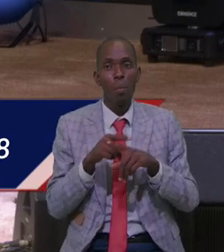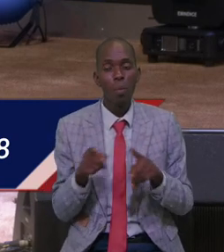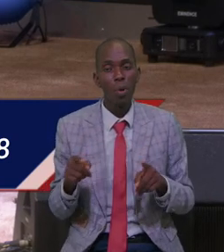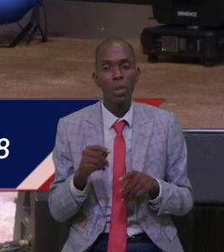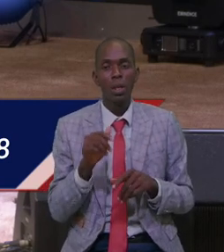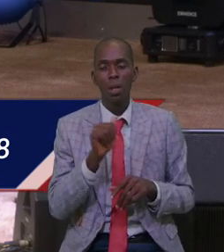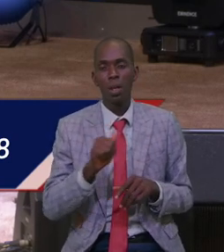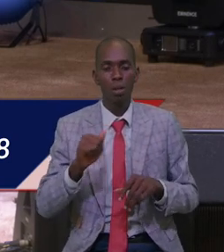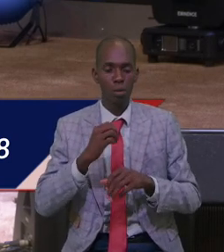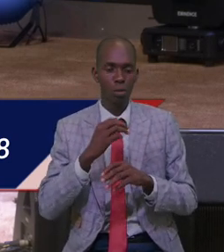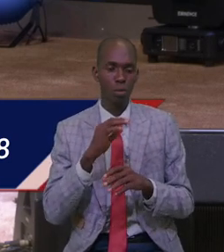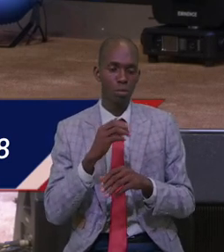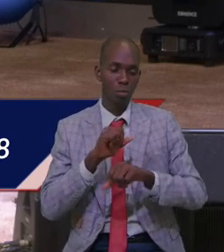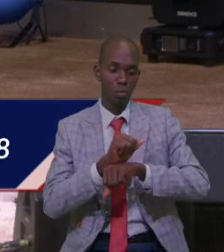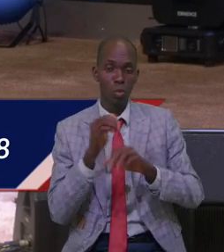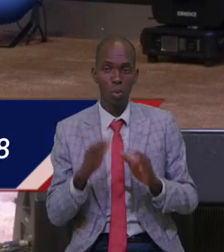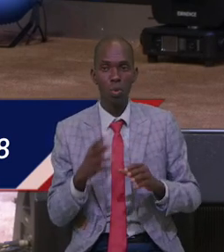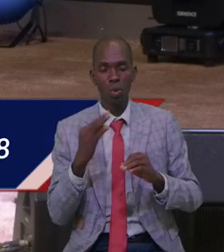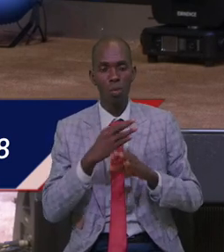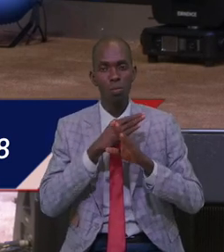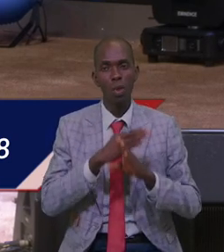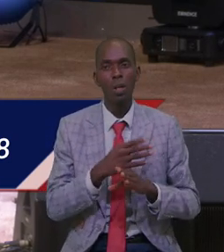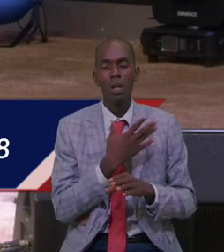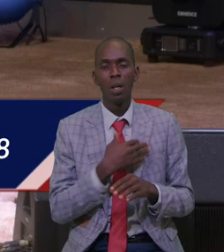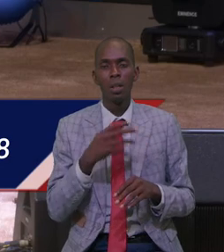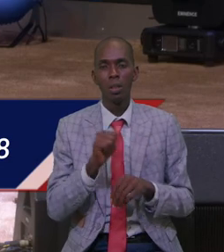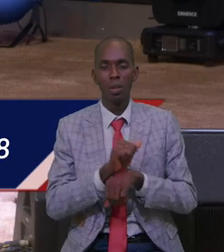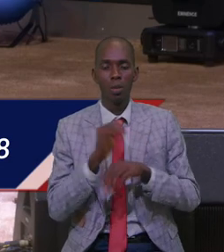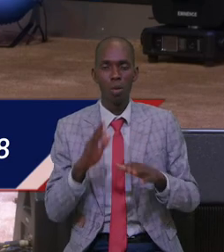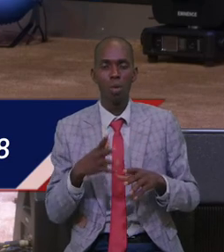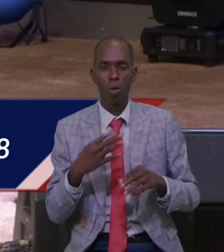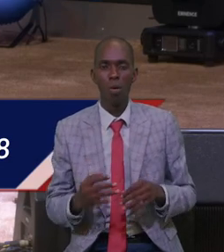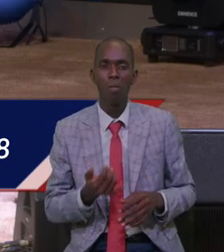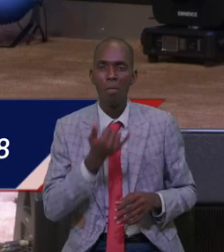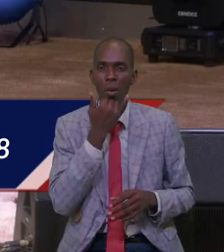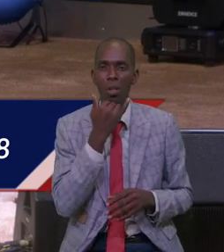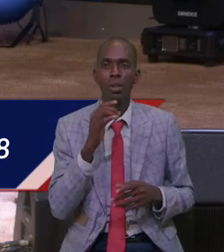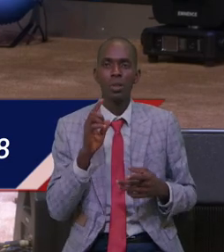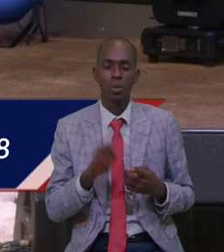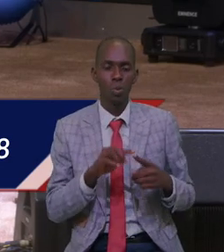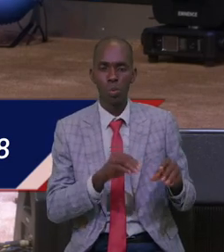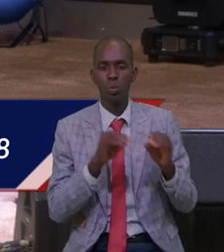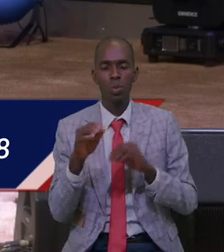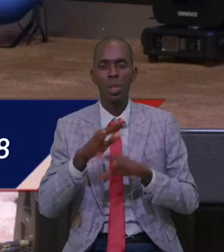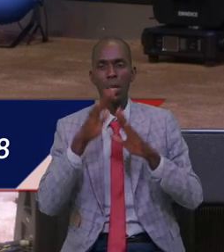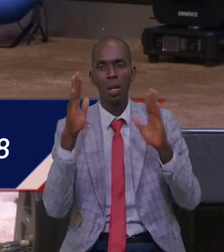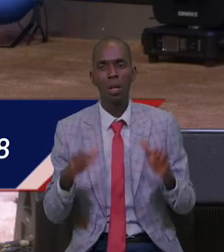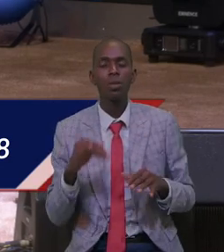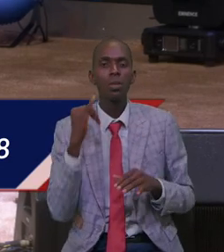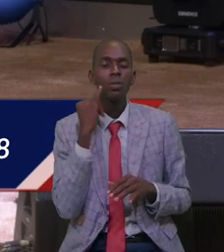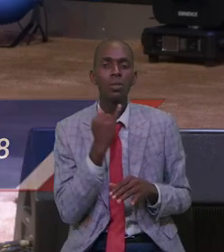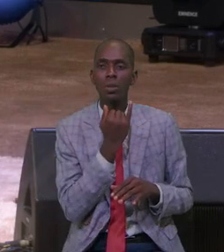a stone of stumbling, and for a rock of offense to both the houses of Israel, for a